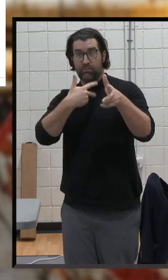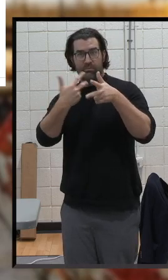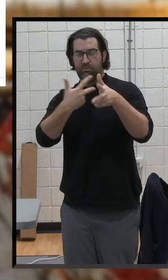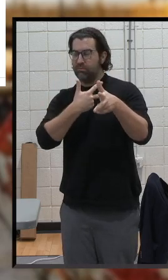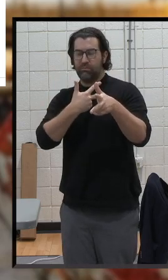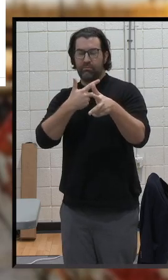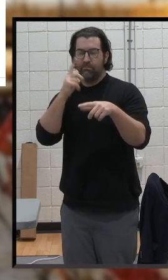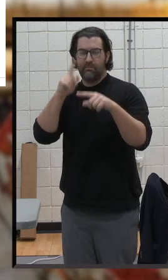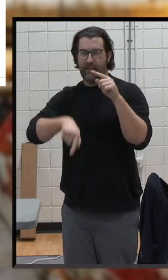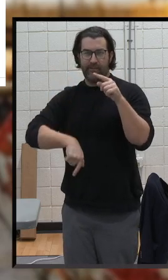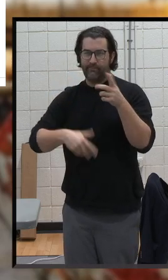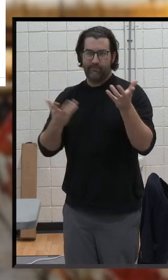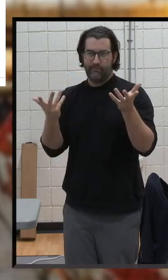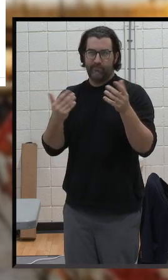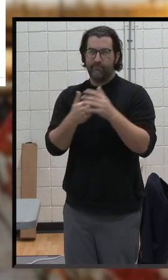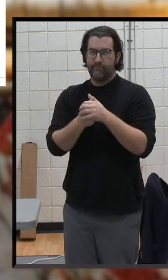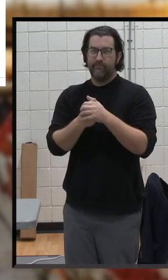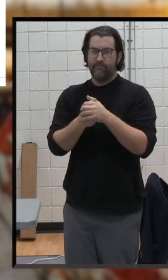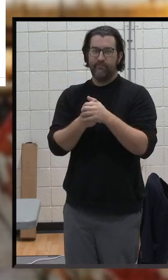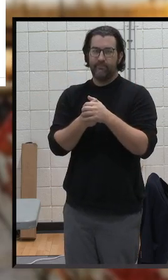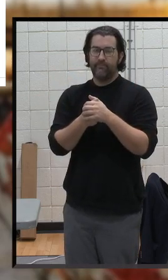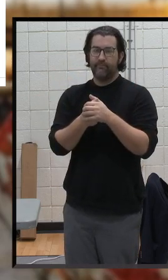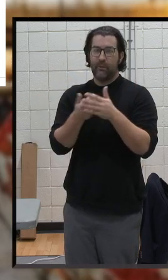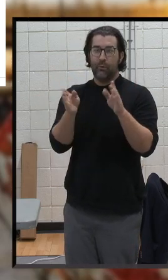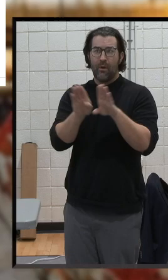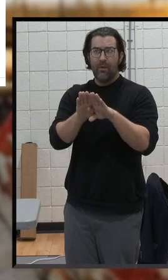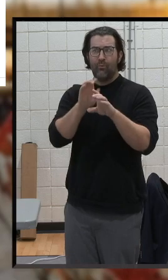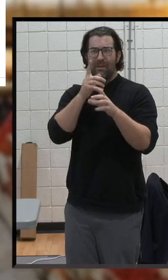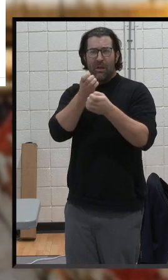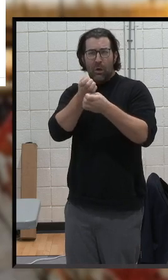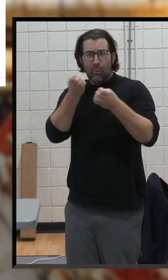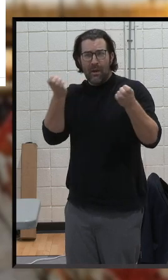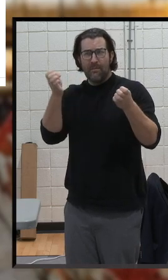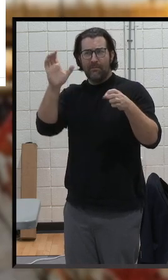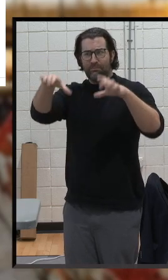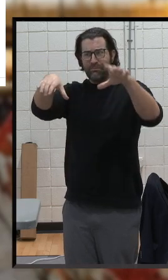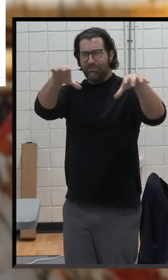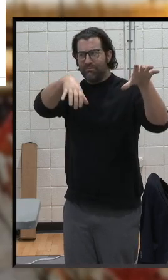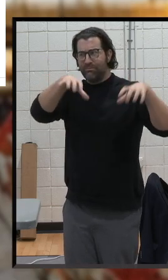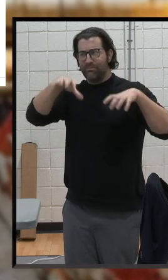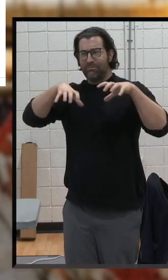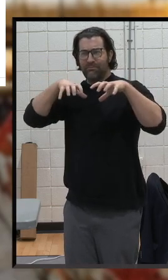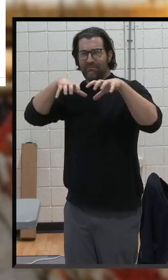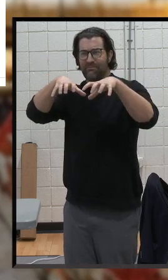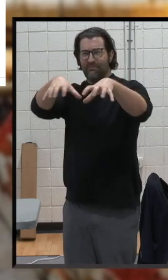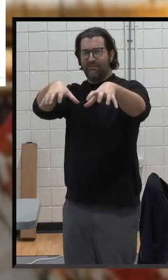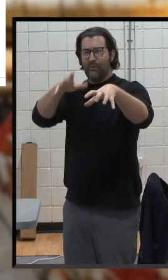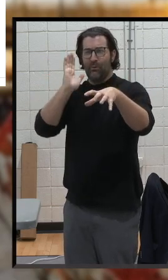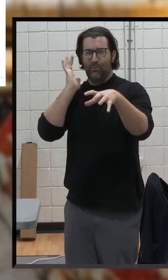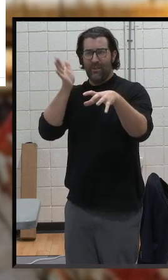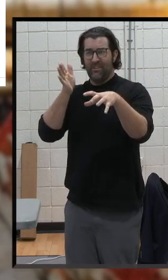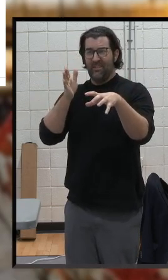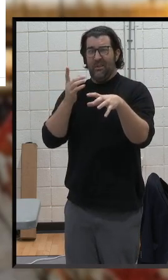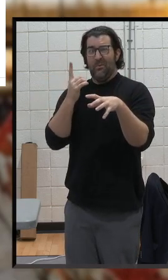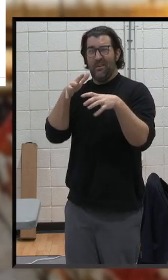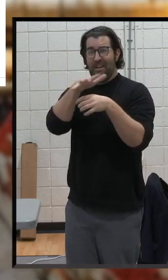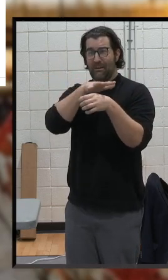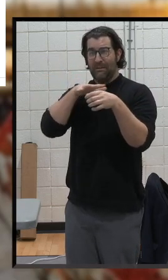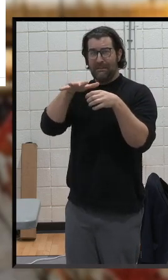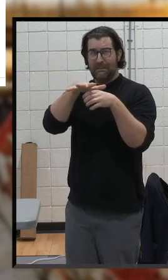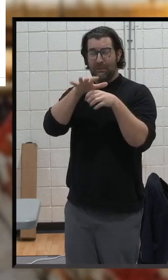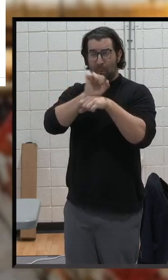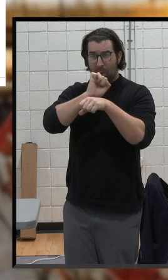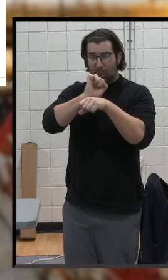the bridge. So they'll have so much equipment of their own out there as in one spot while